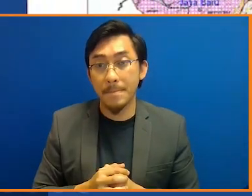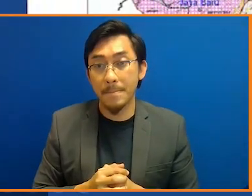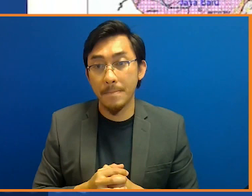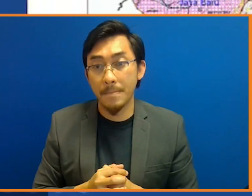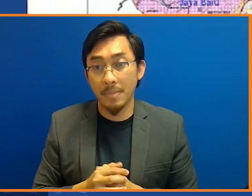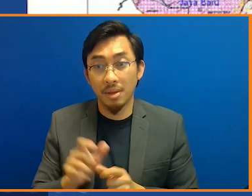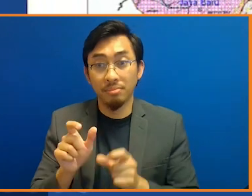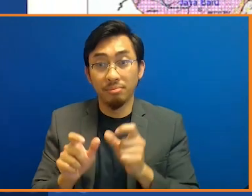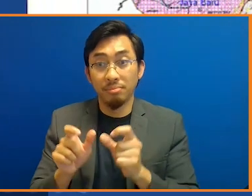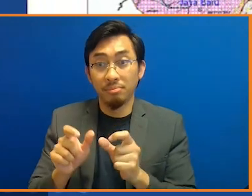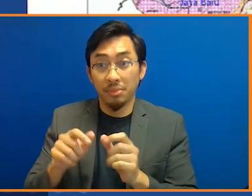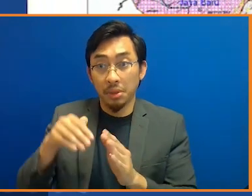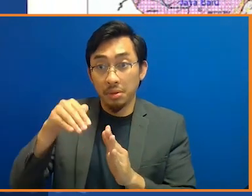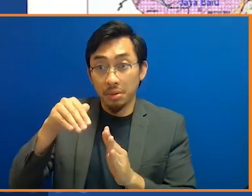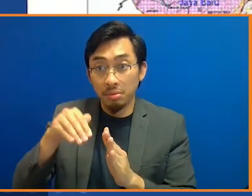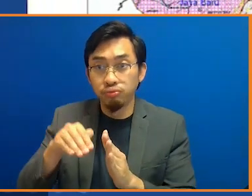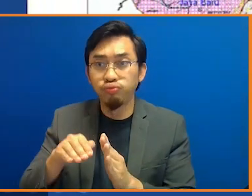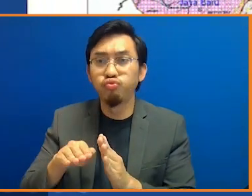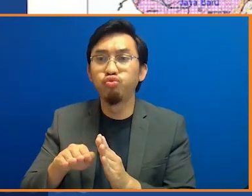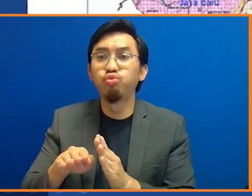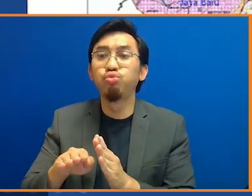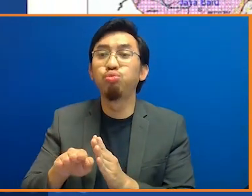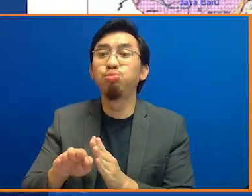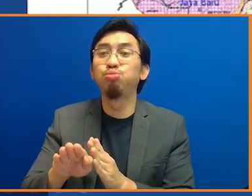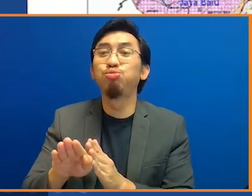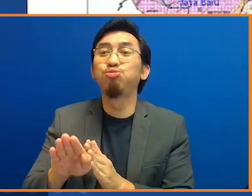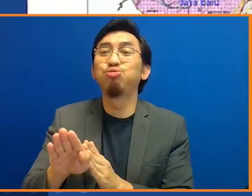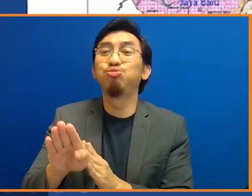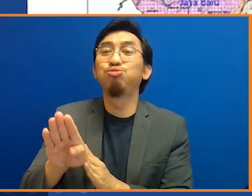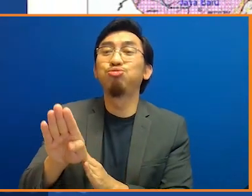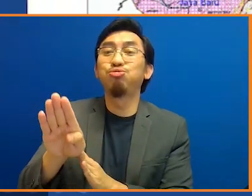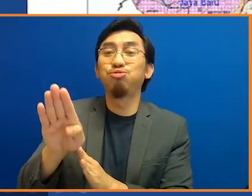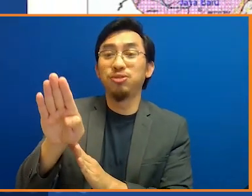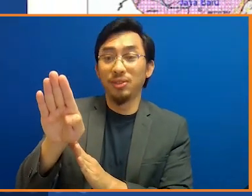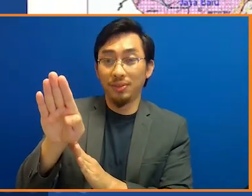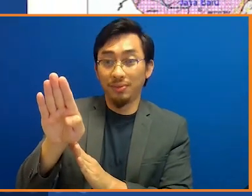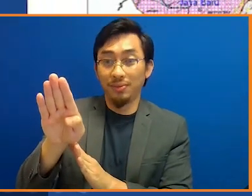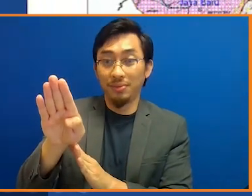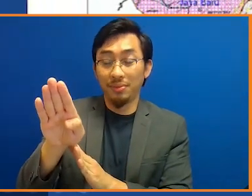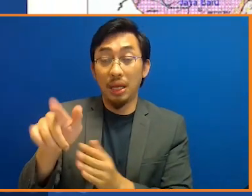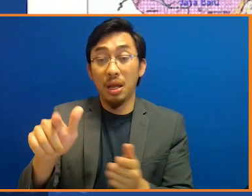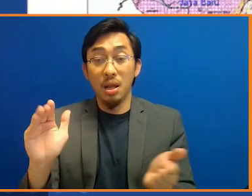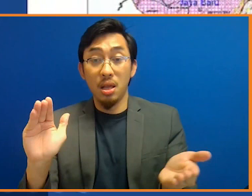uh, population growing significantly.